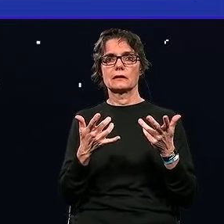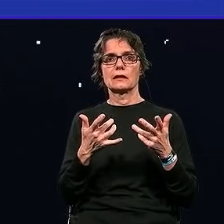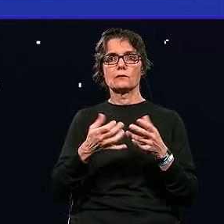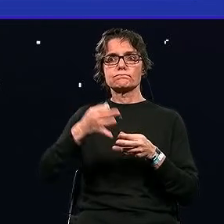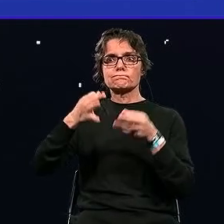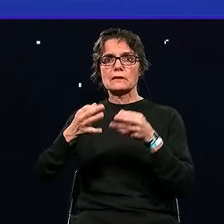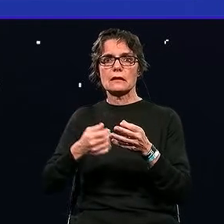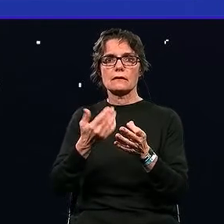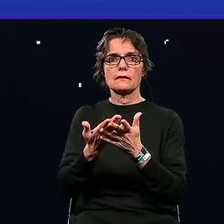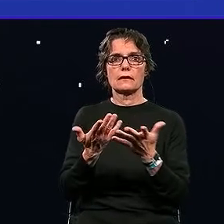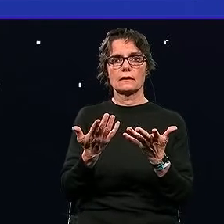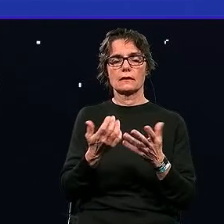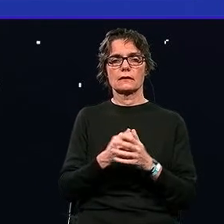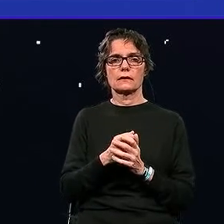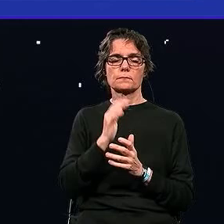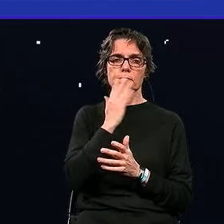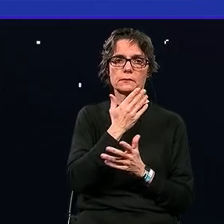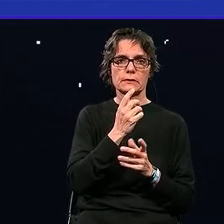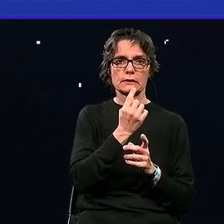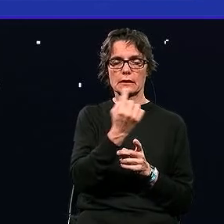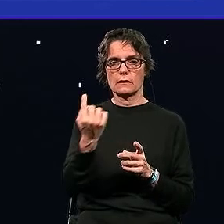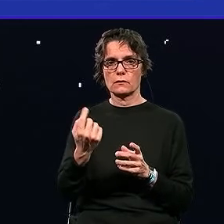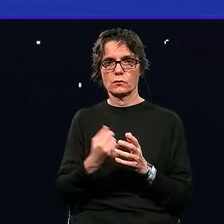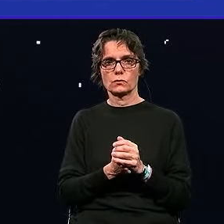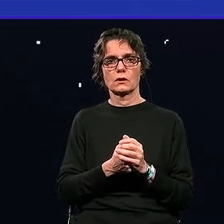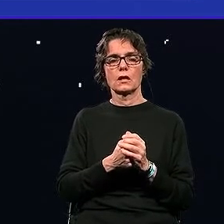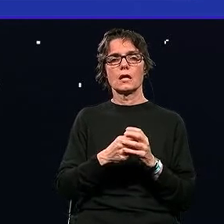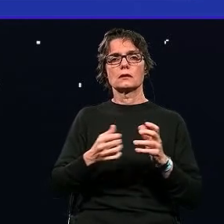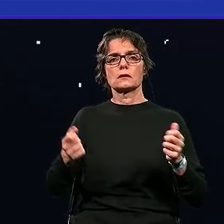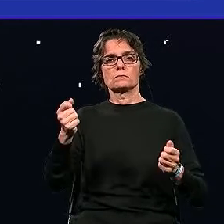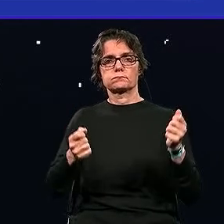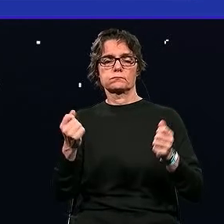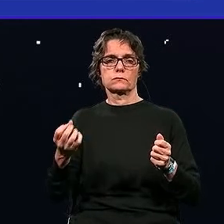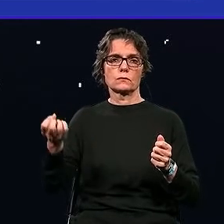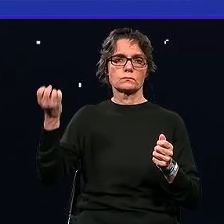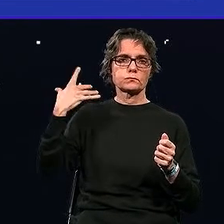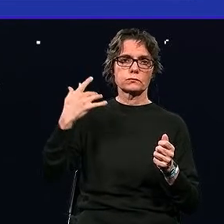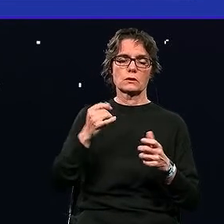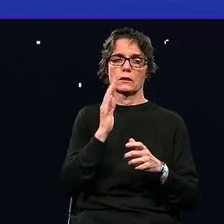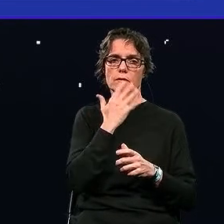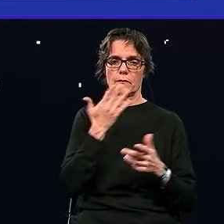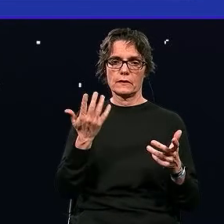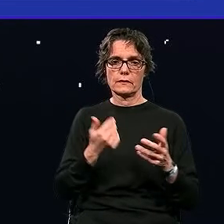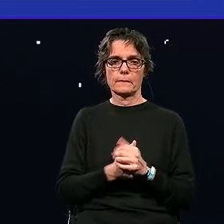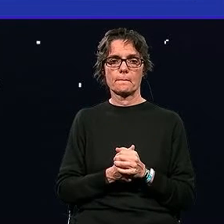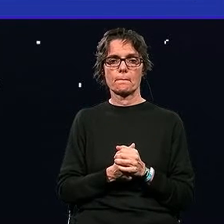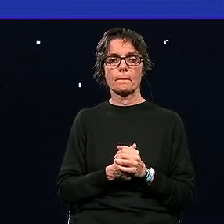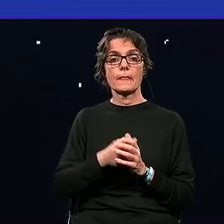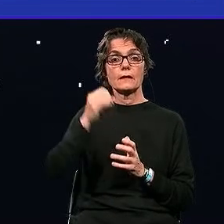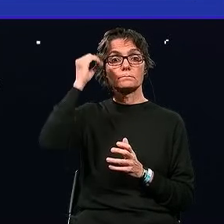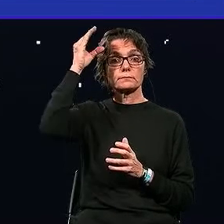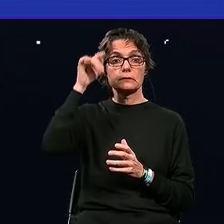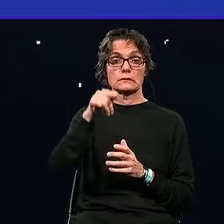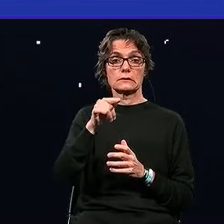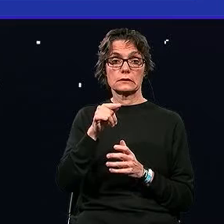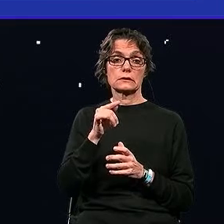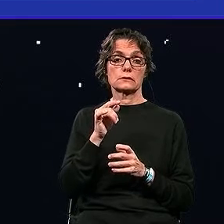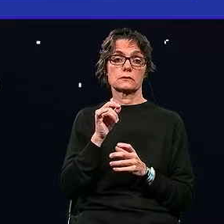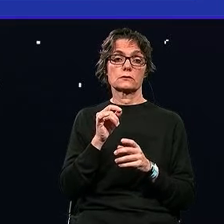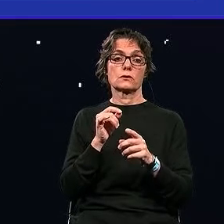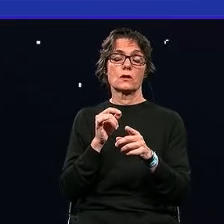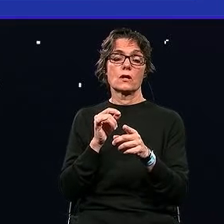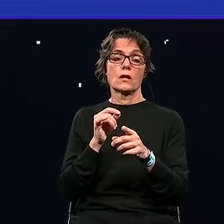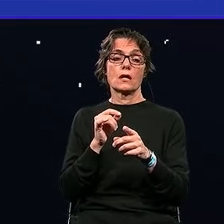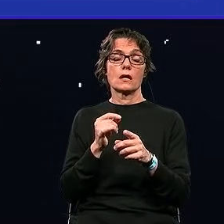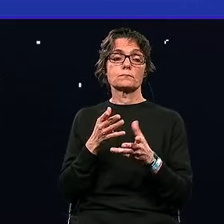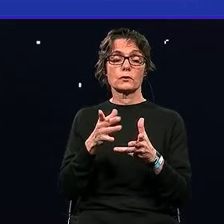probably hydrogen for trucks and moving heavy goods. Intelligent routing is also critical. We've done some projects